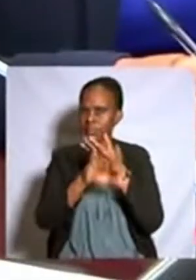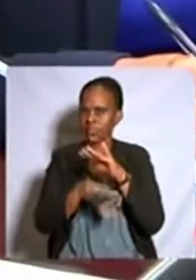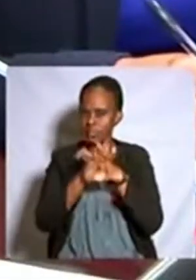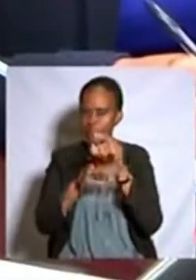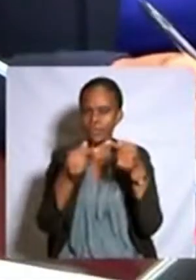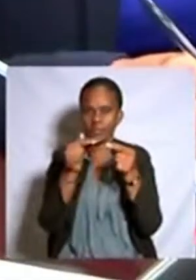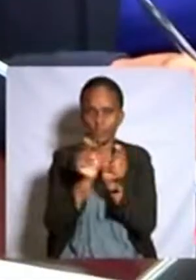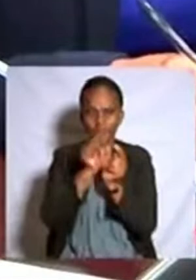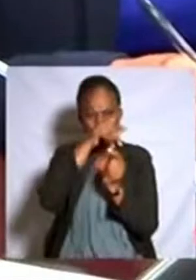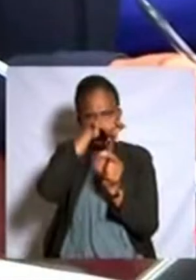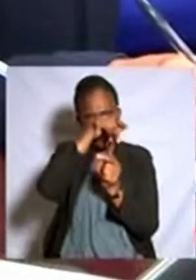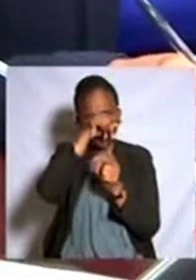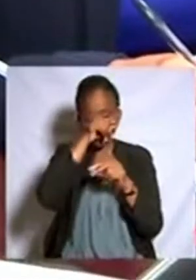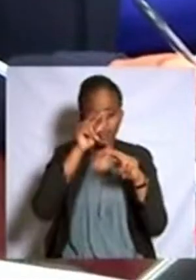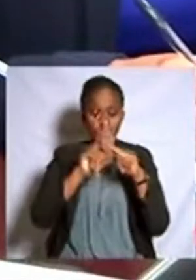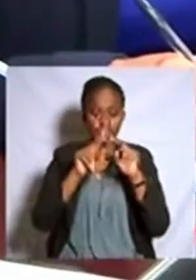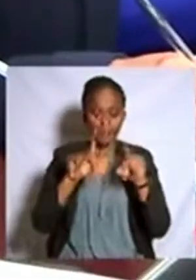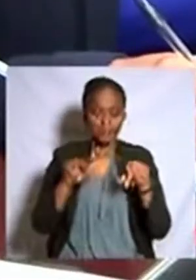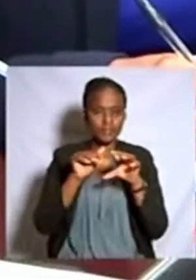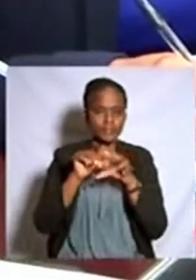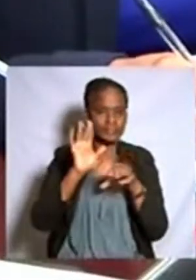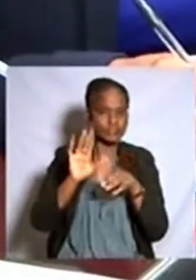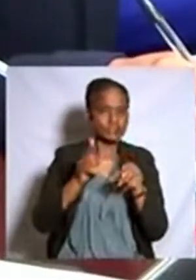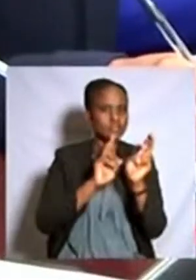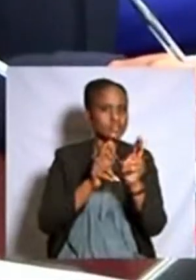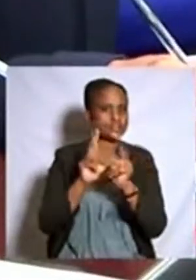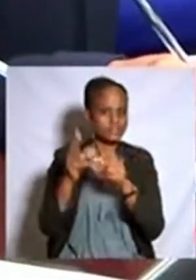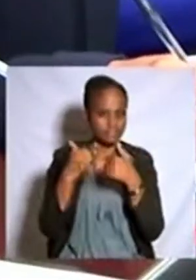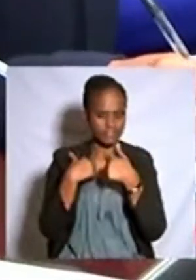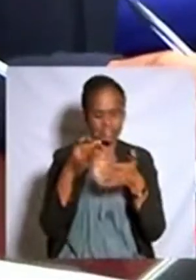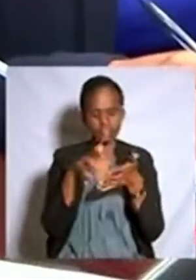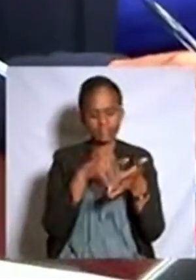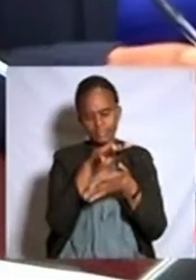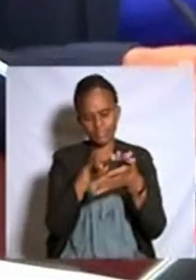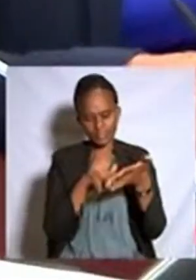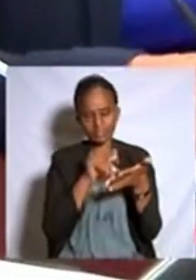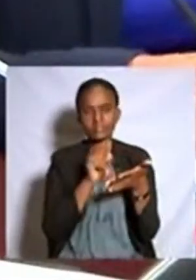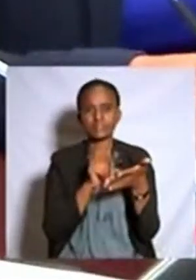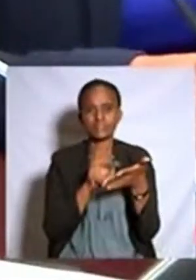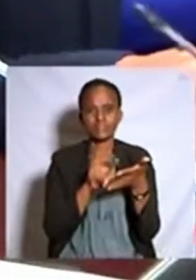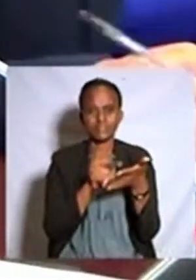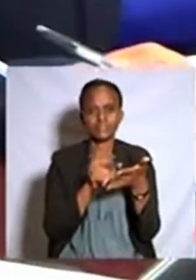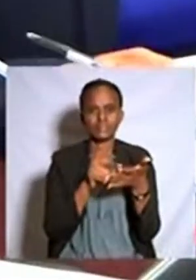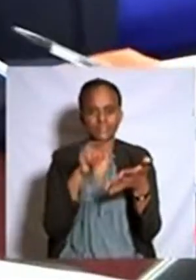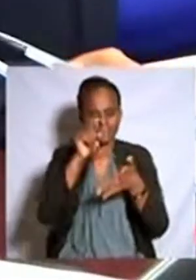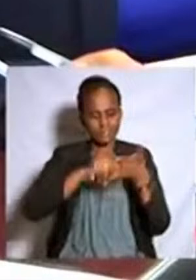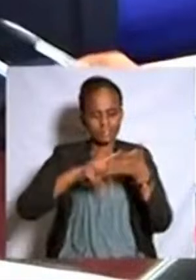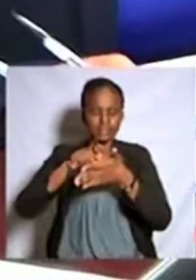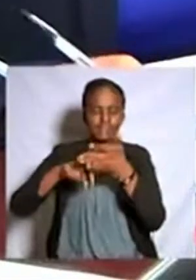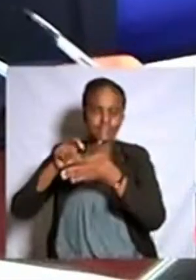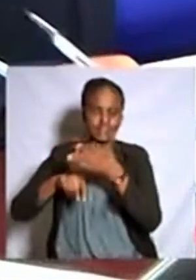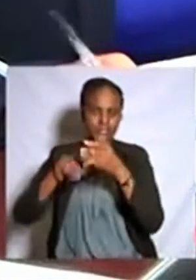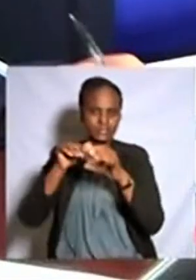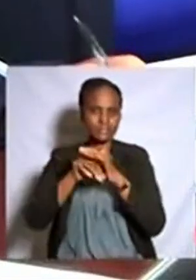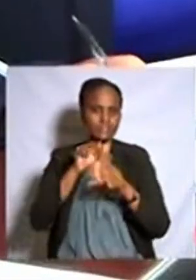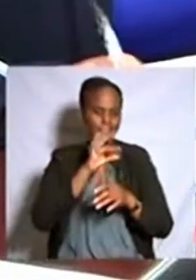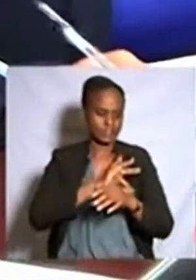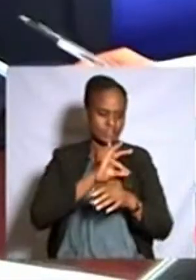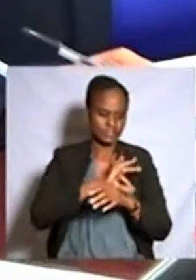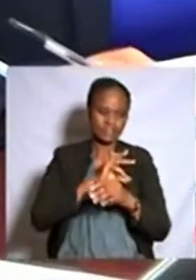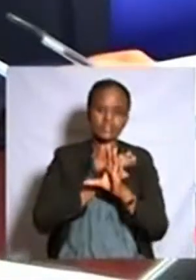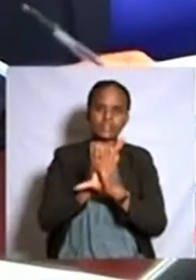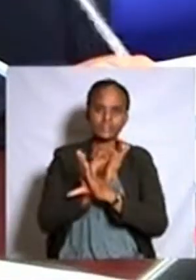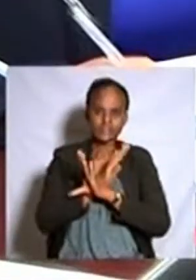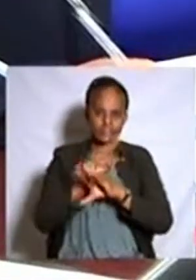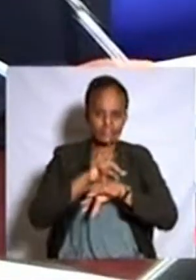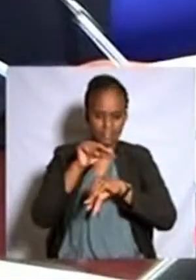average. Chair, in the response there is a table which is in big black, cost to income ratio, Zambia National